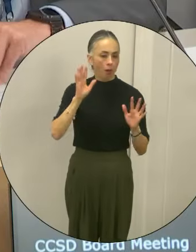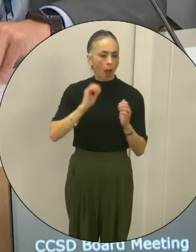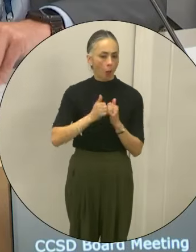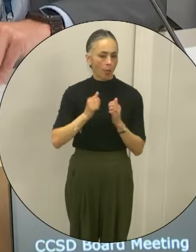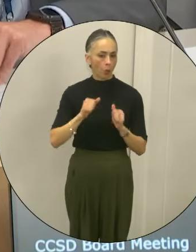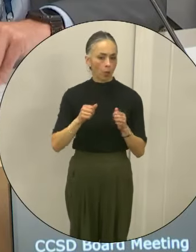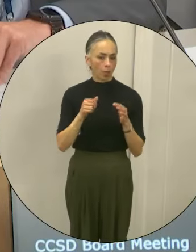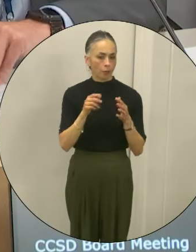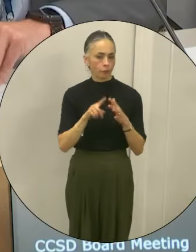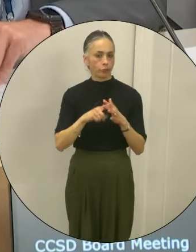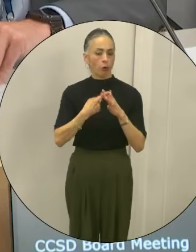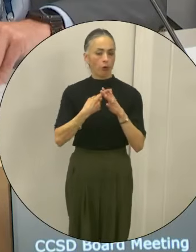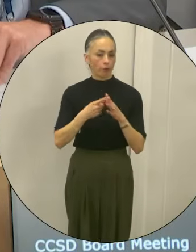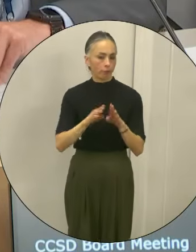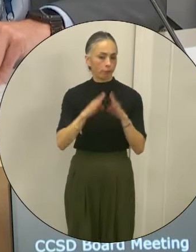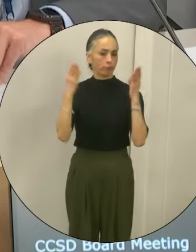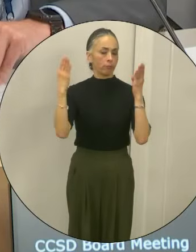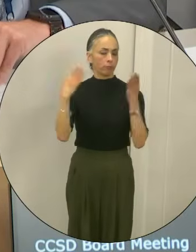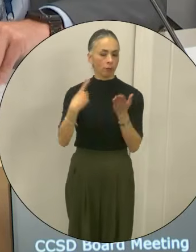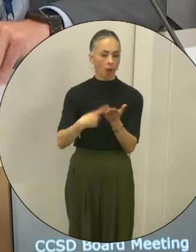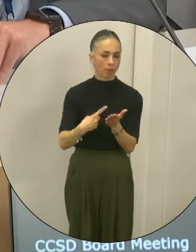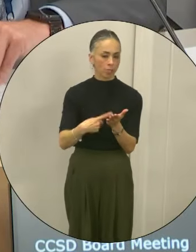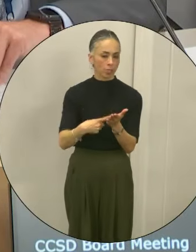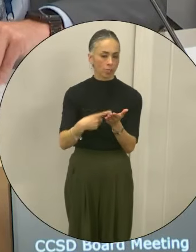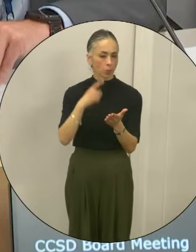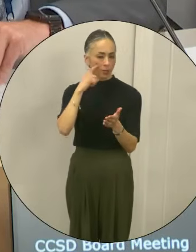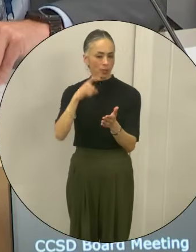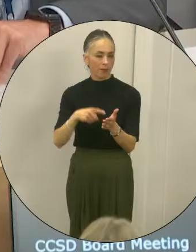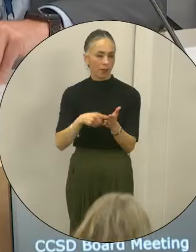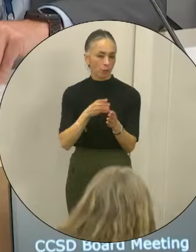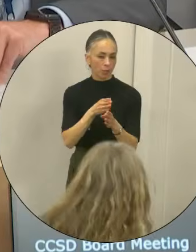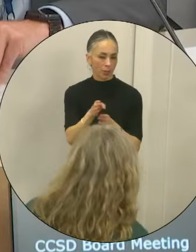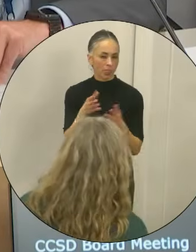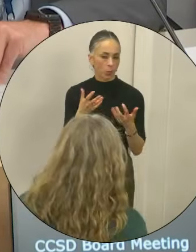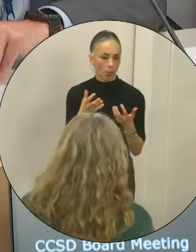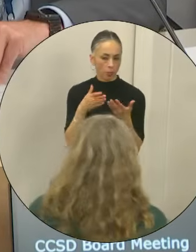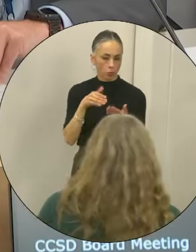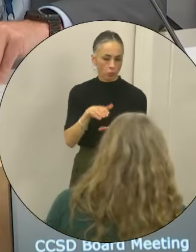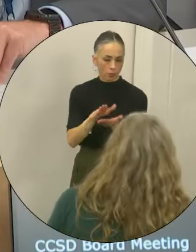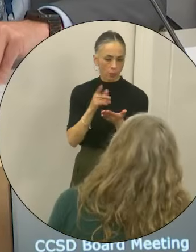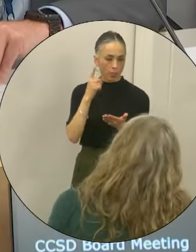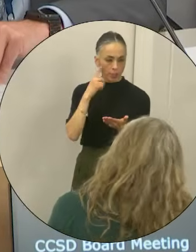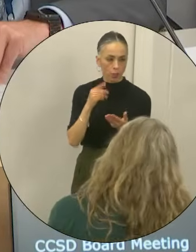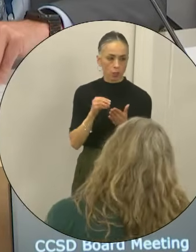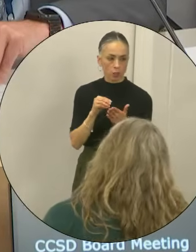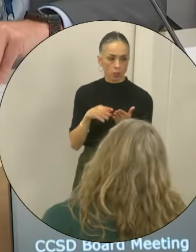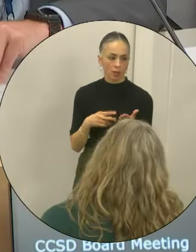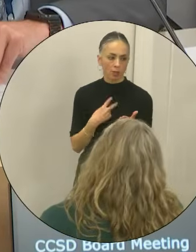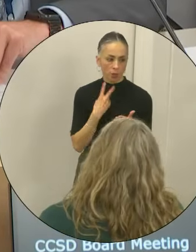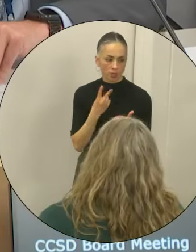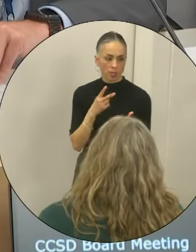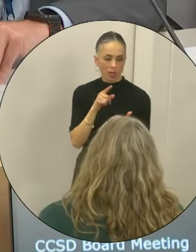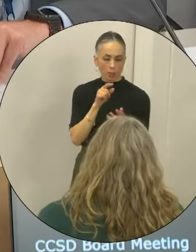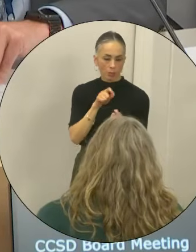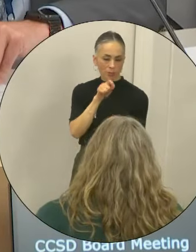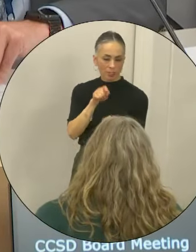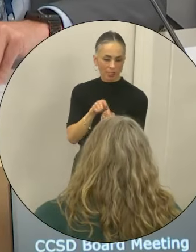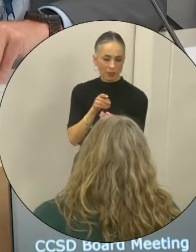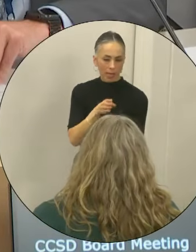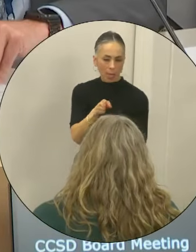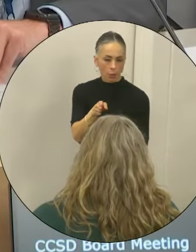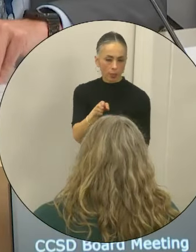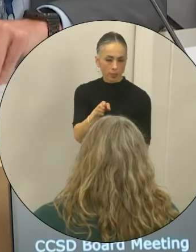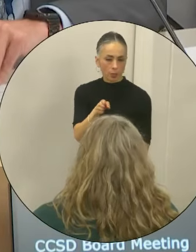order to identify where those areas that we want to address or we want to hear the student voice in those specific areas.